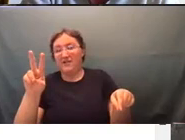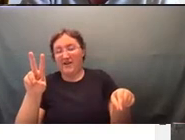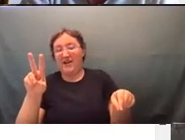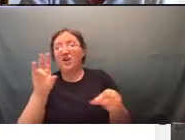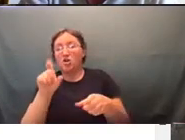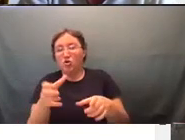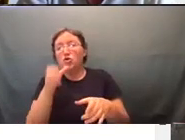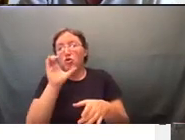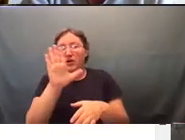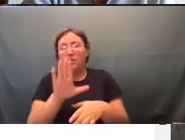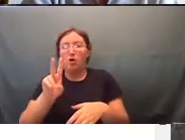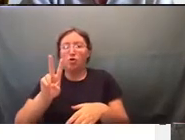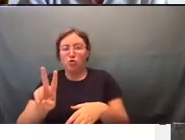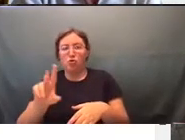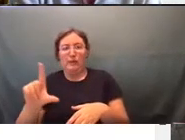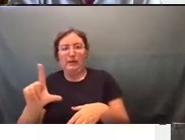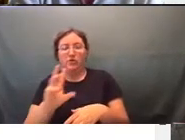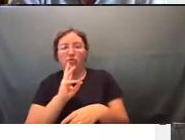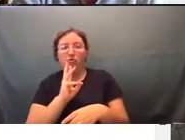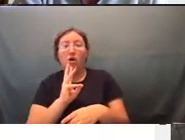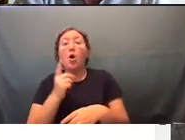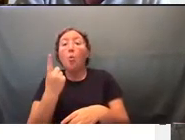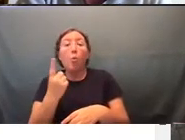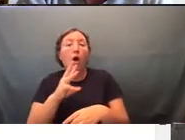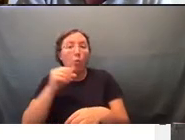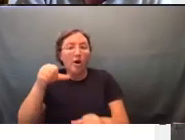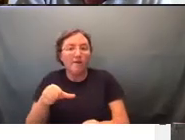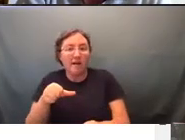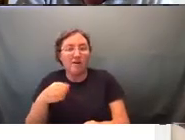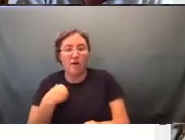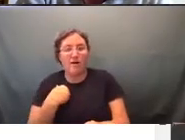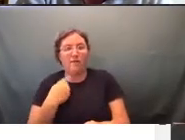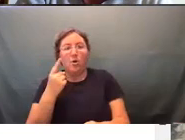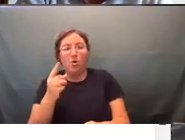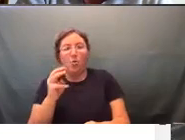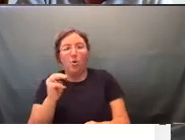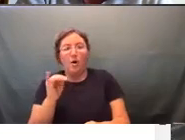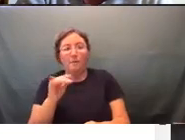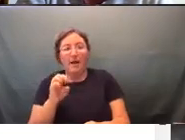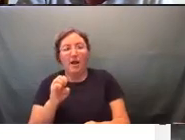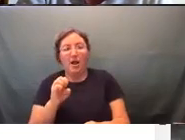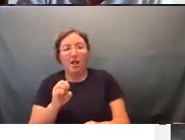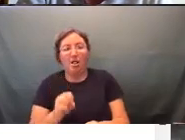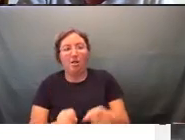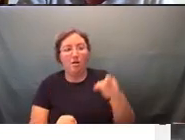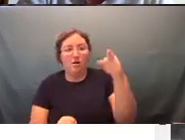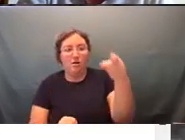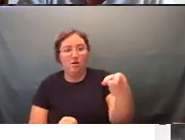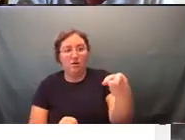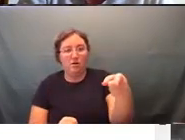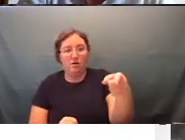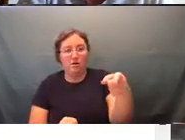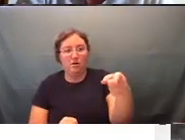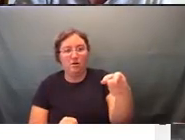Nevada. The only water fountain on the whole trail is just a mile from the trailhead. It's actually right around